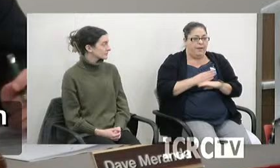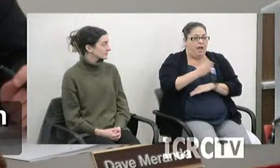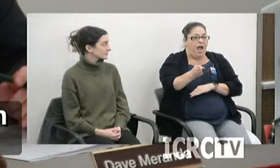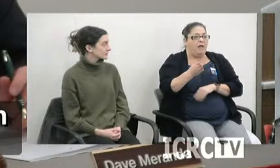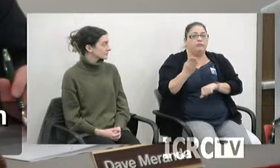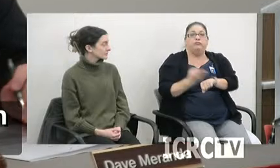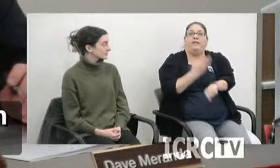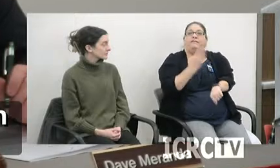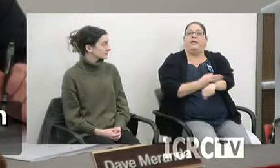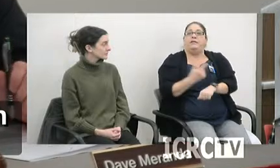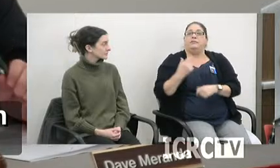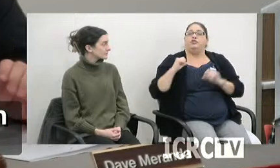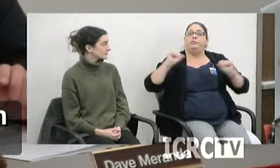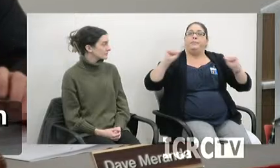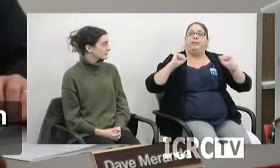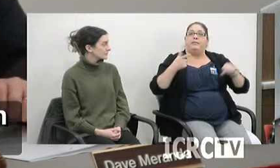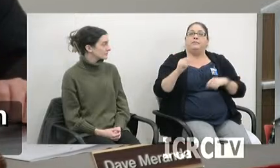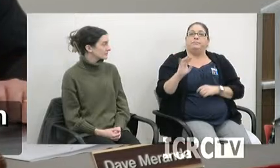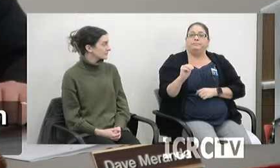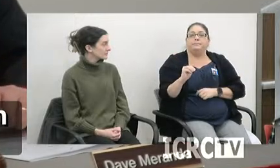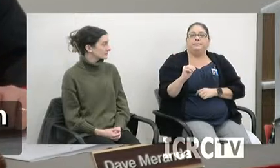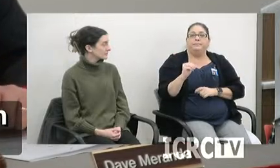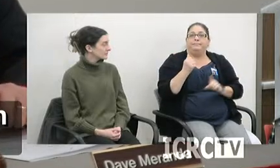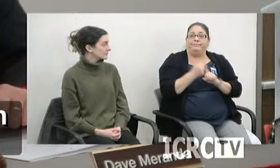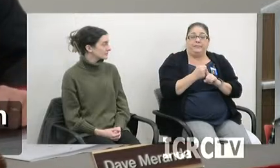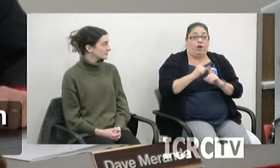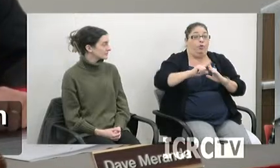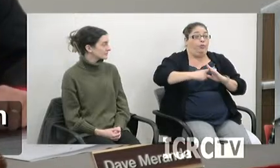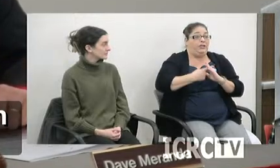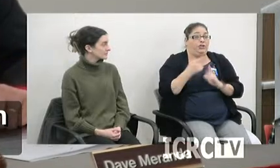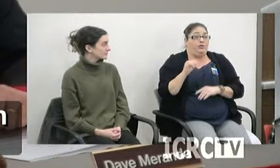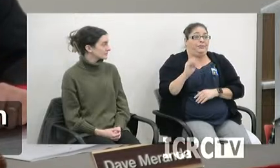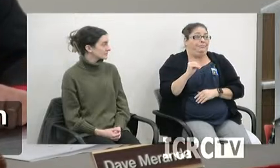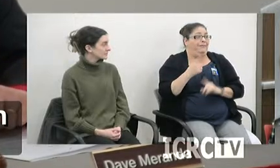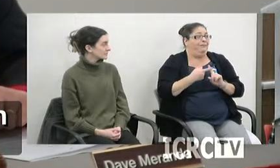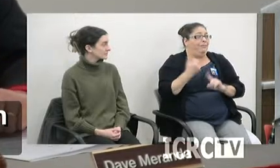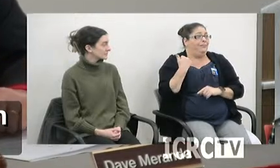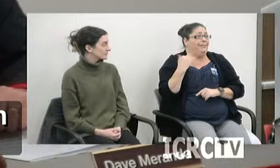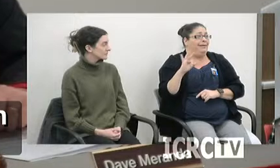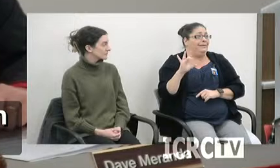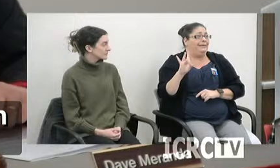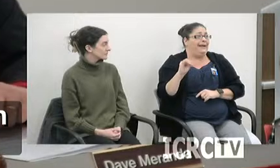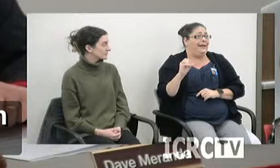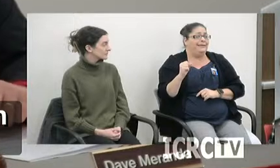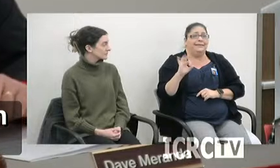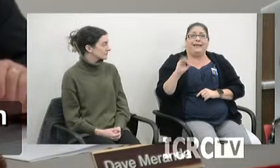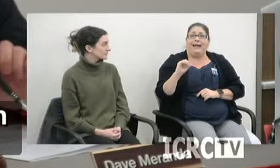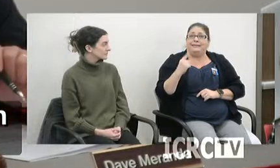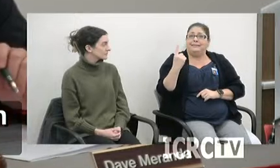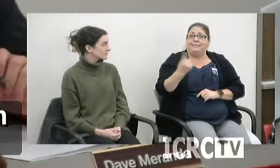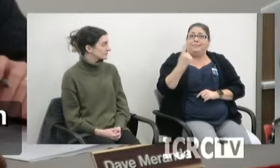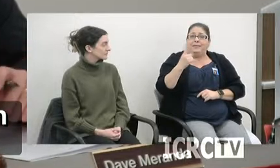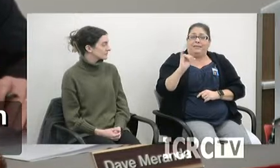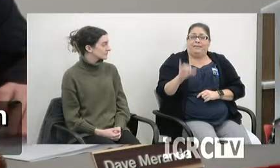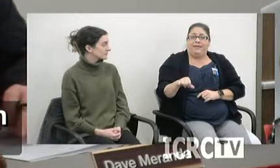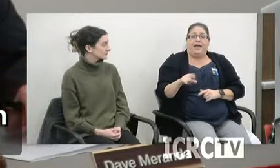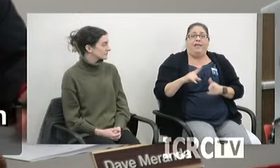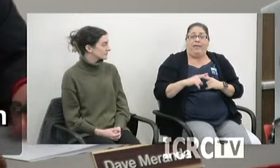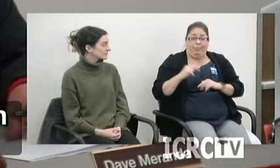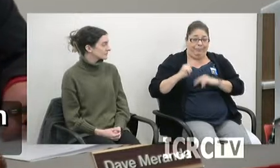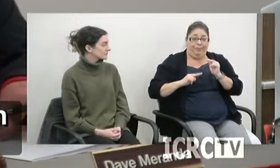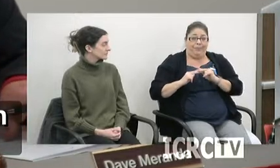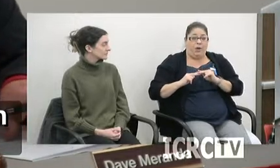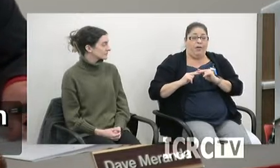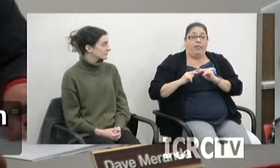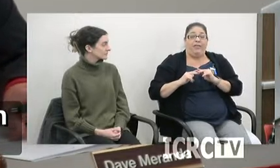renovated our gymnasium, which was the original gym from the 80s or 90s. I forget when exactly they built that in there. That